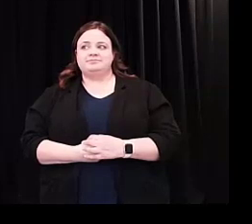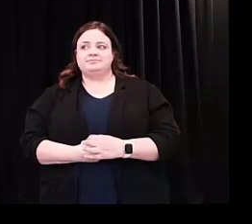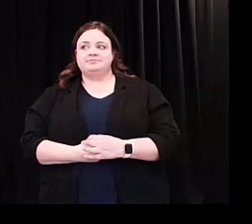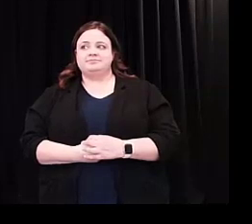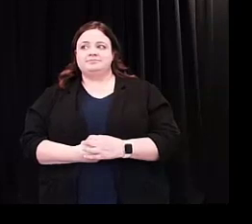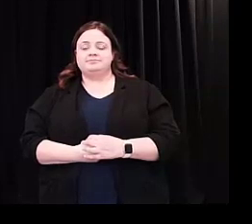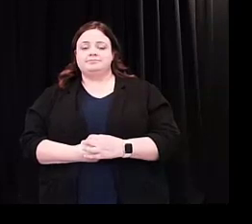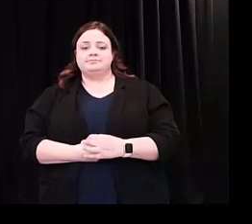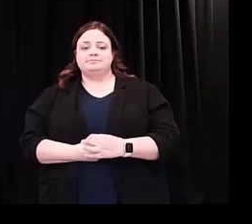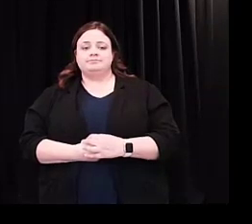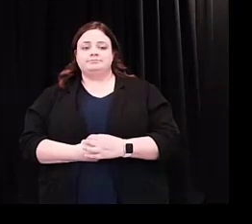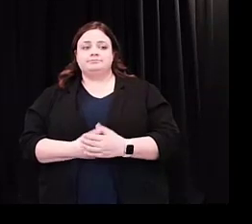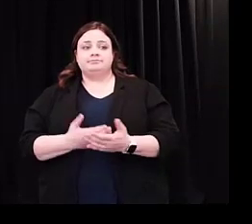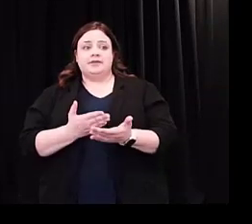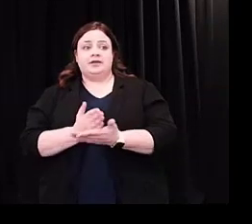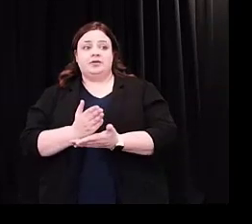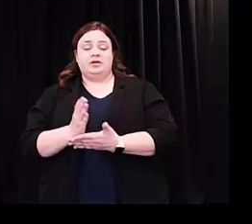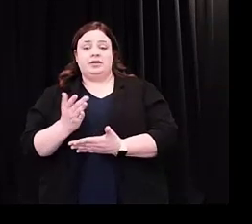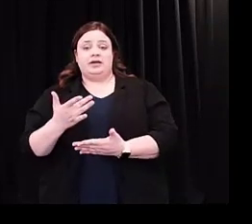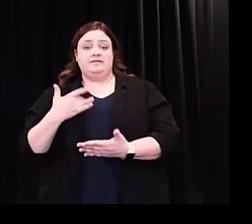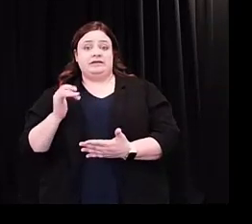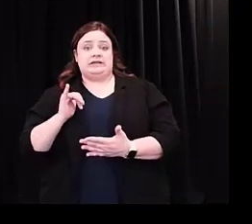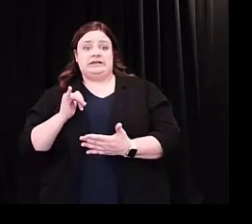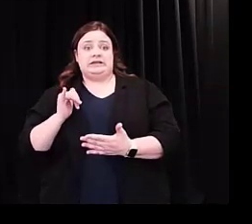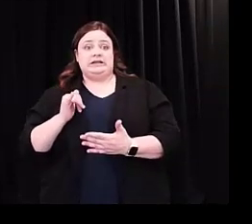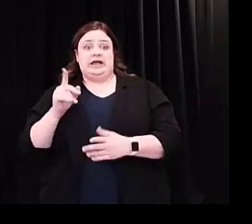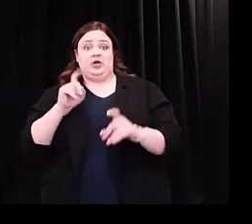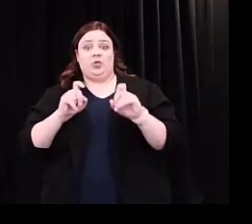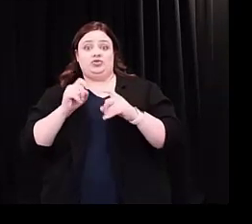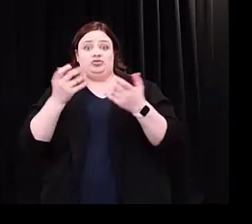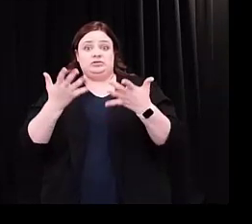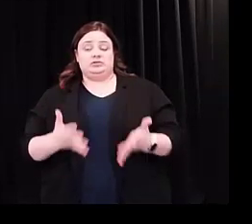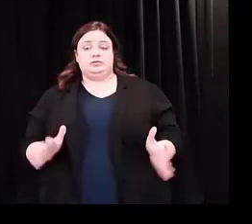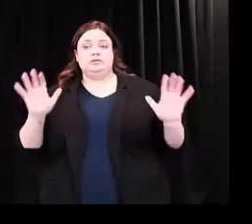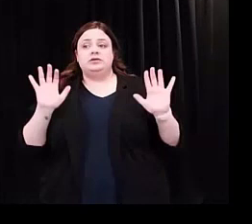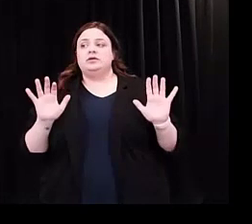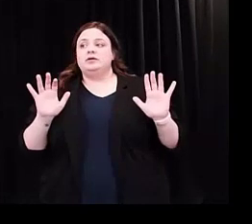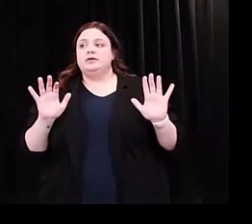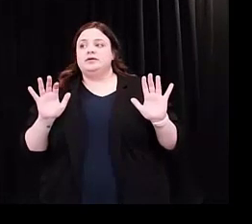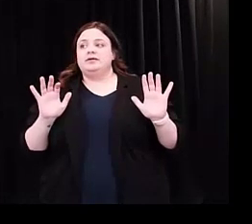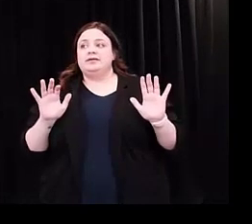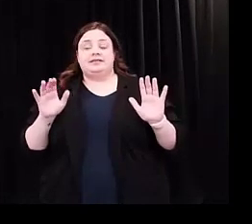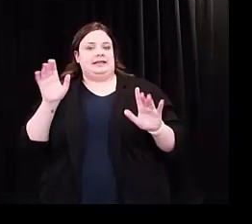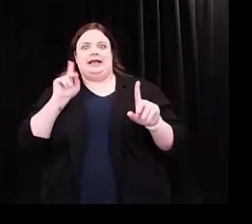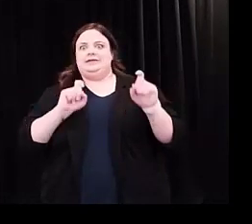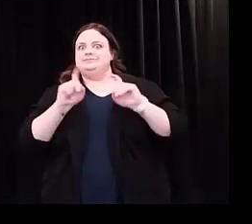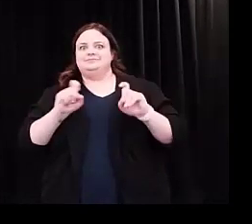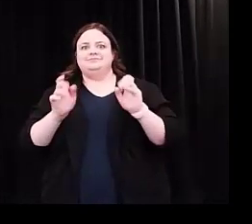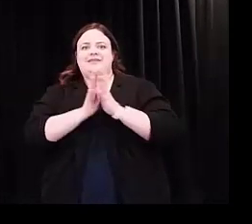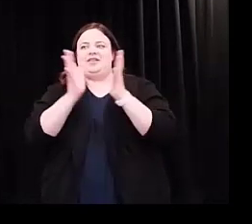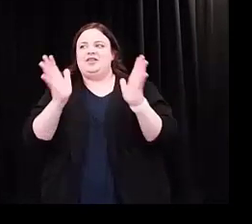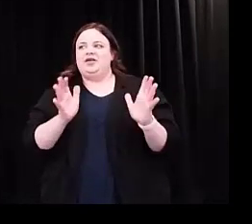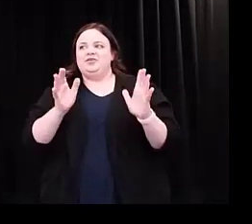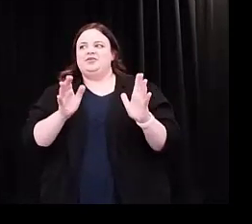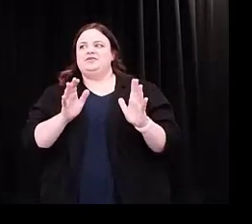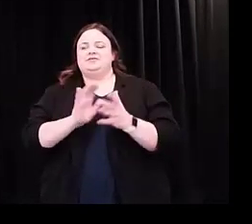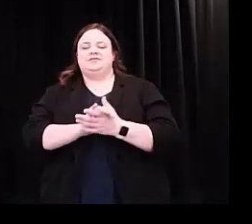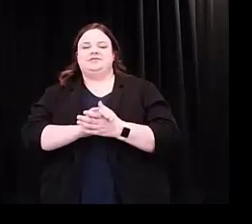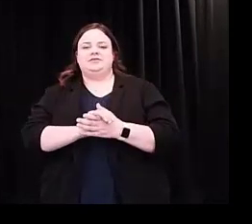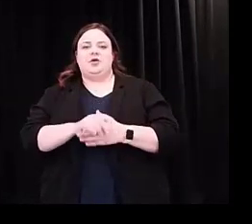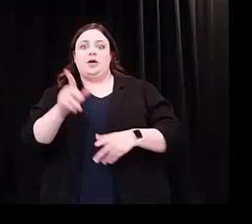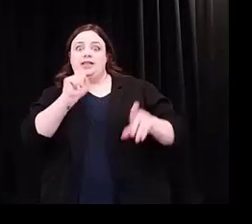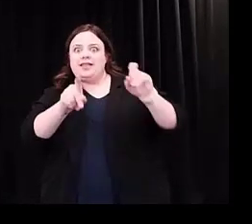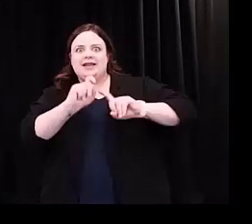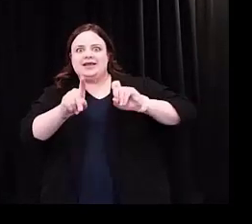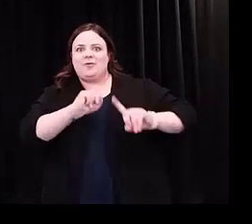All right, I feel like people are maybe out of questions at this point, so we'll go ahead and close out. They did ask you a lot, so you were a chance standing up there. Lightning